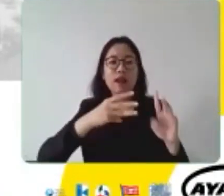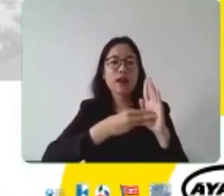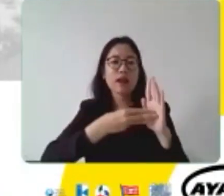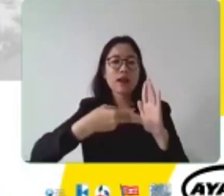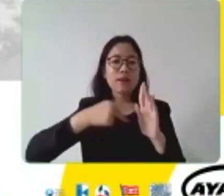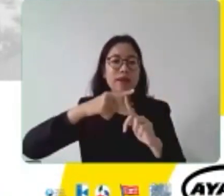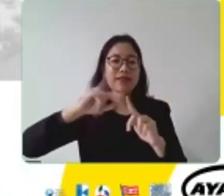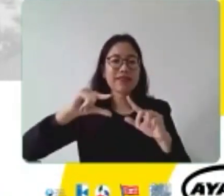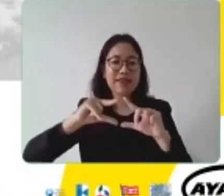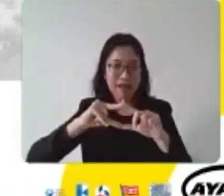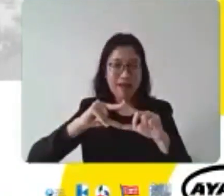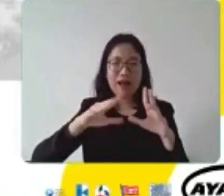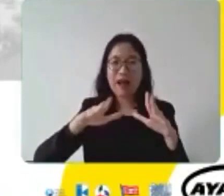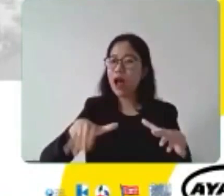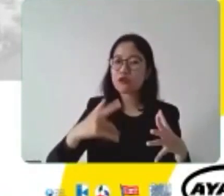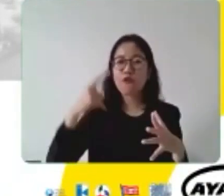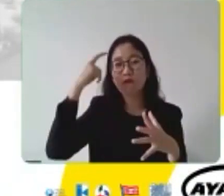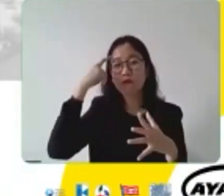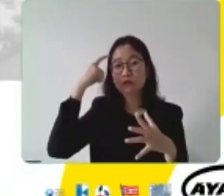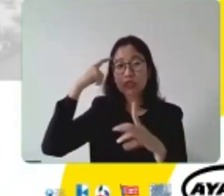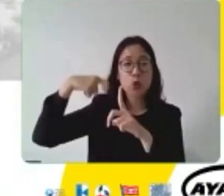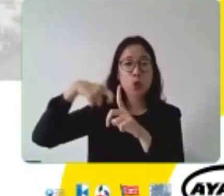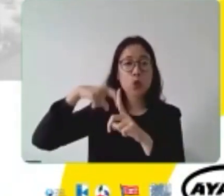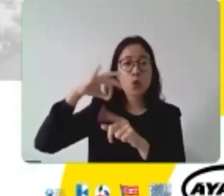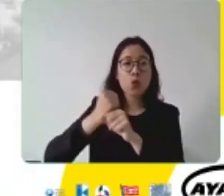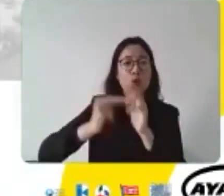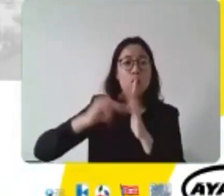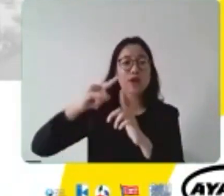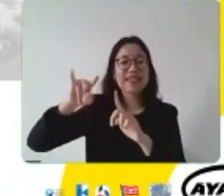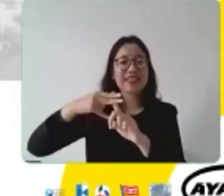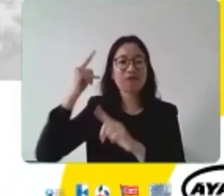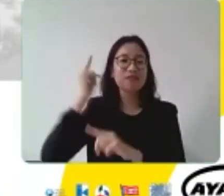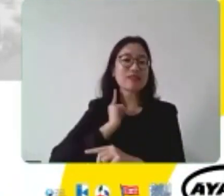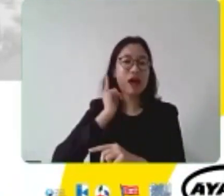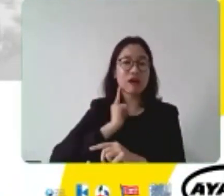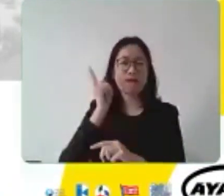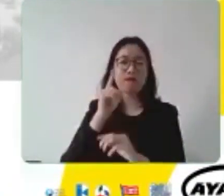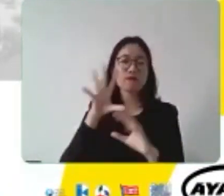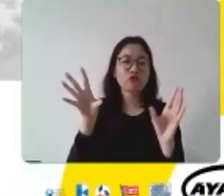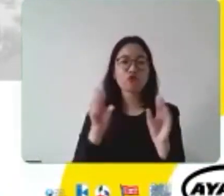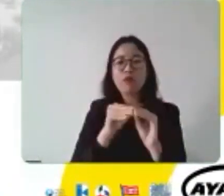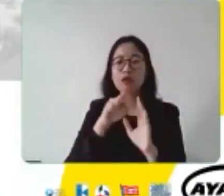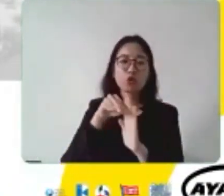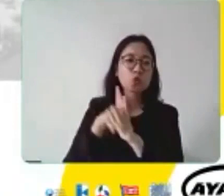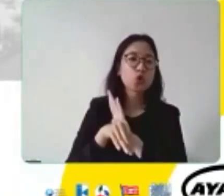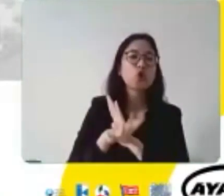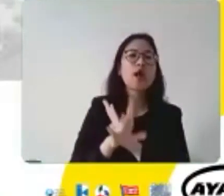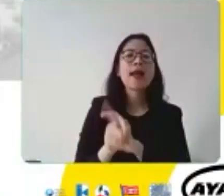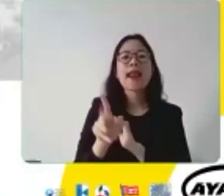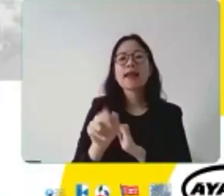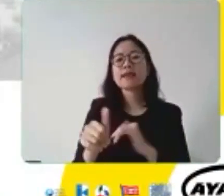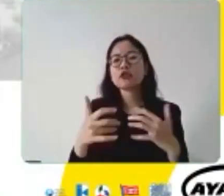lung cancer, COPD. Affects the cardiovascular system in terms of heart disease, heart